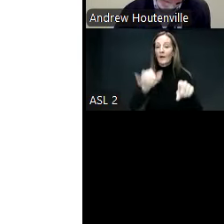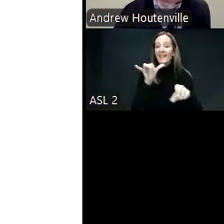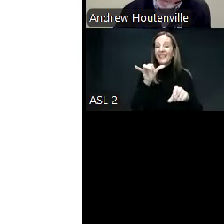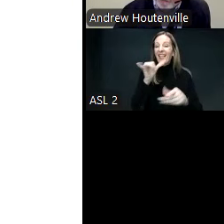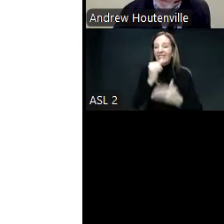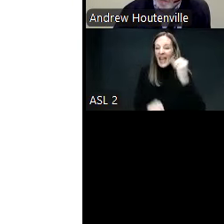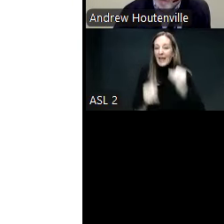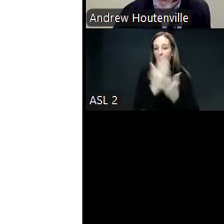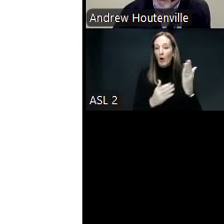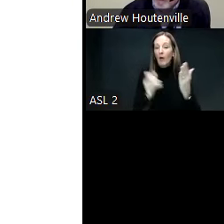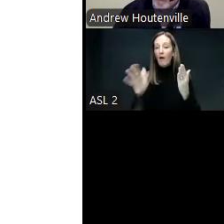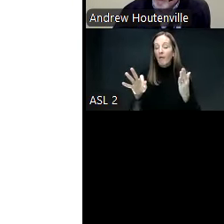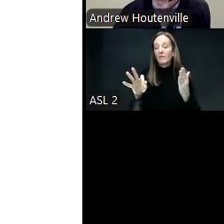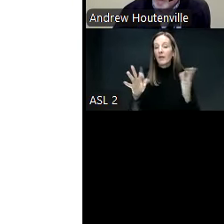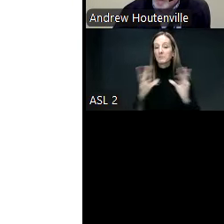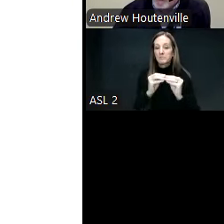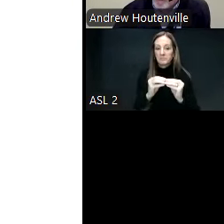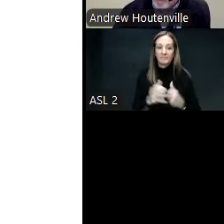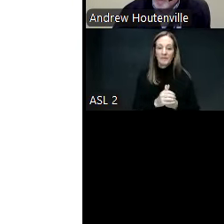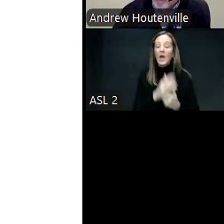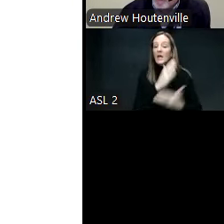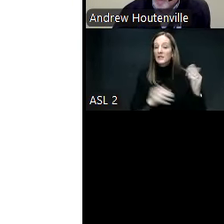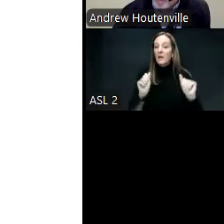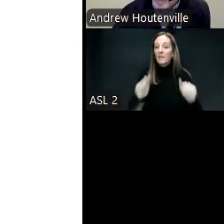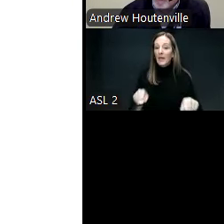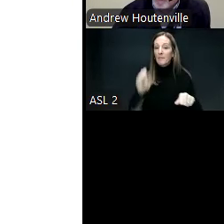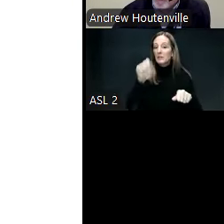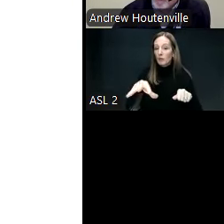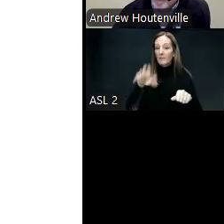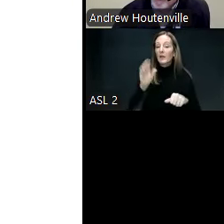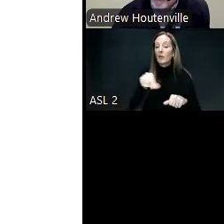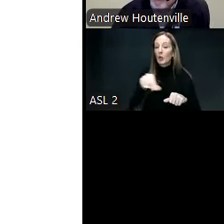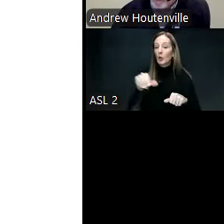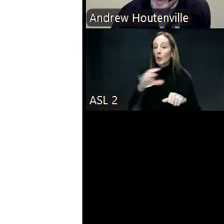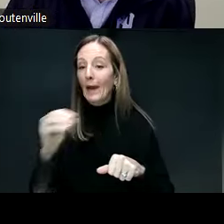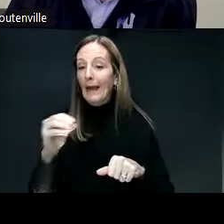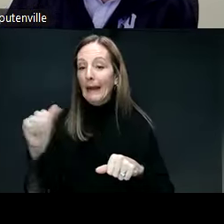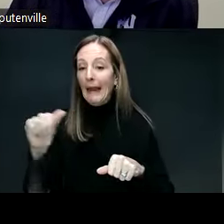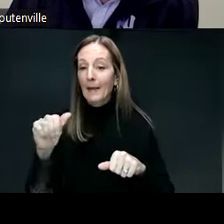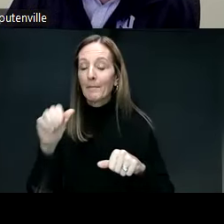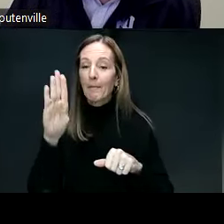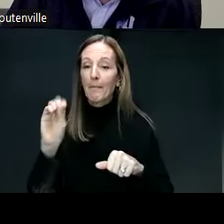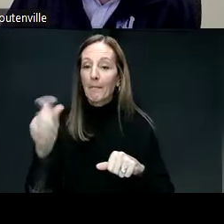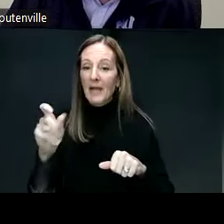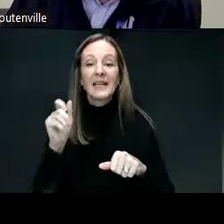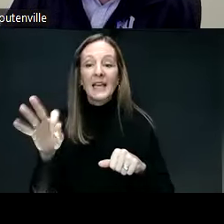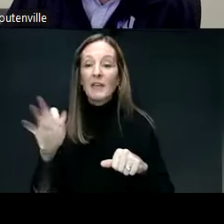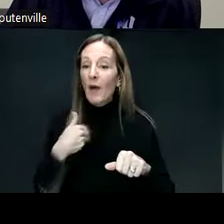may be answered directly in the Q&A box. If you have any questions following this recording, please contact us